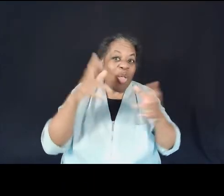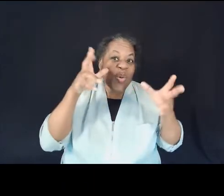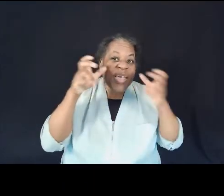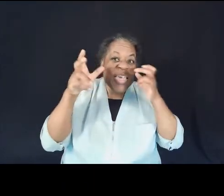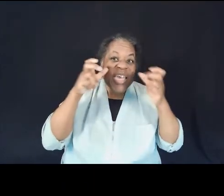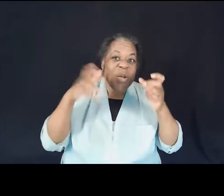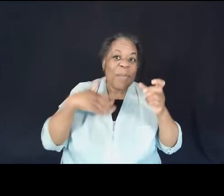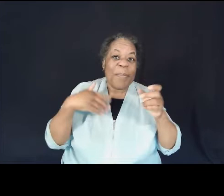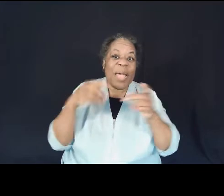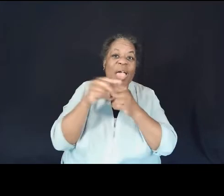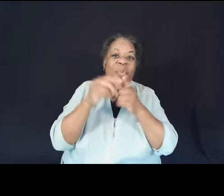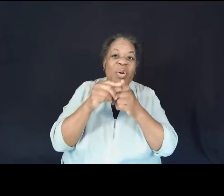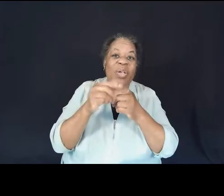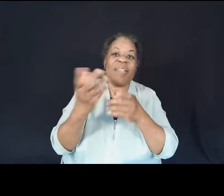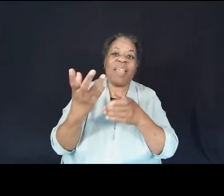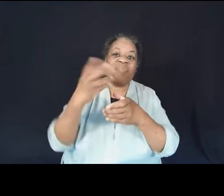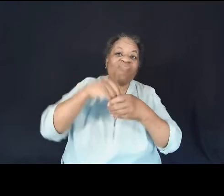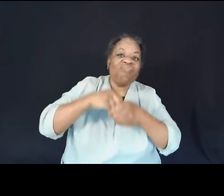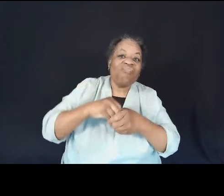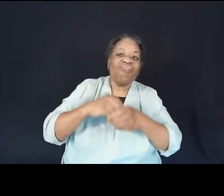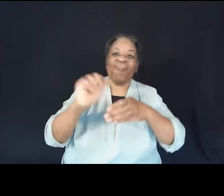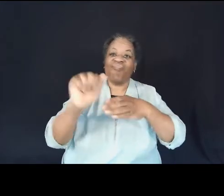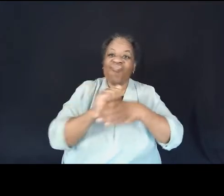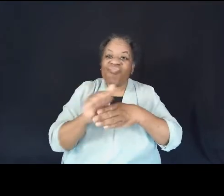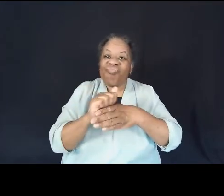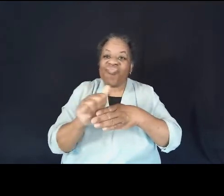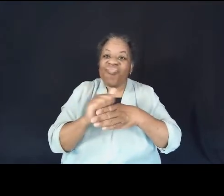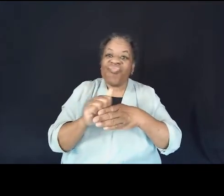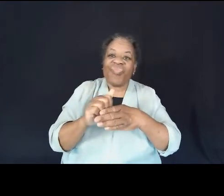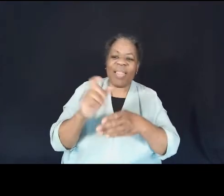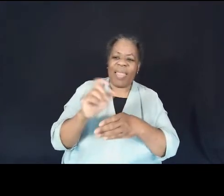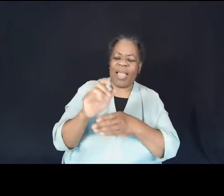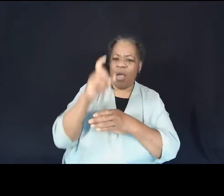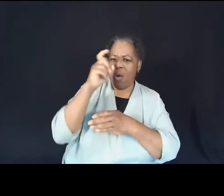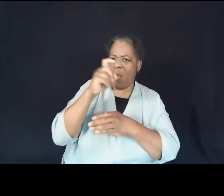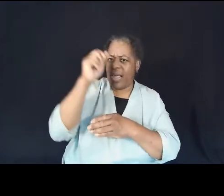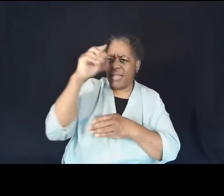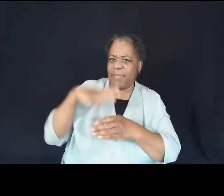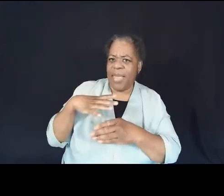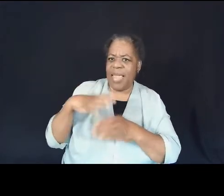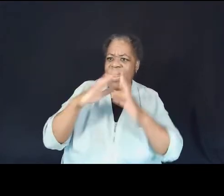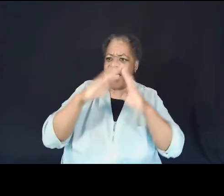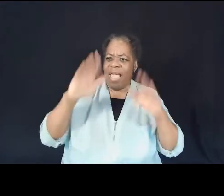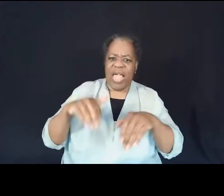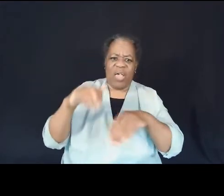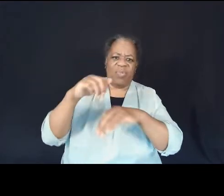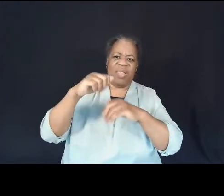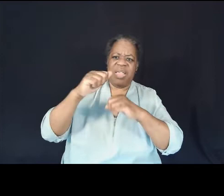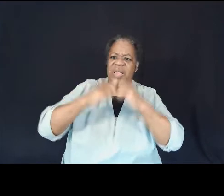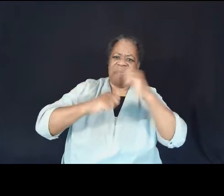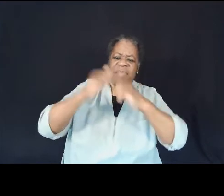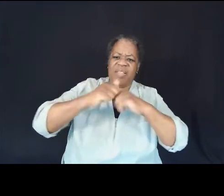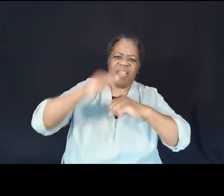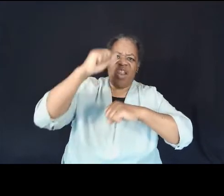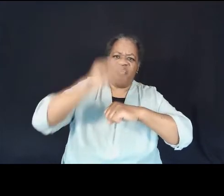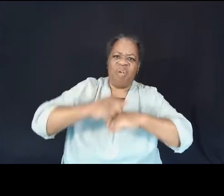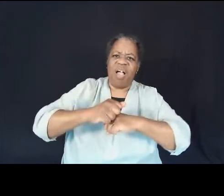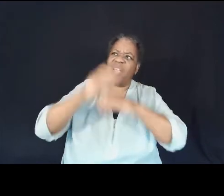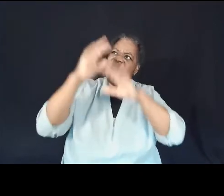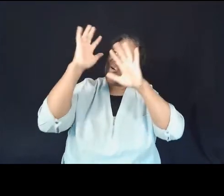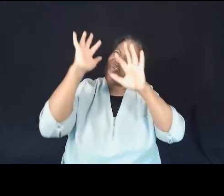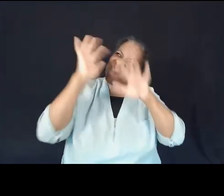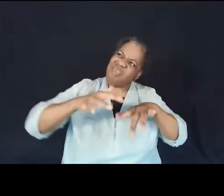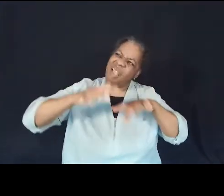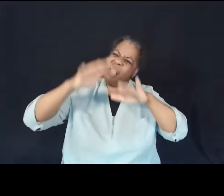them into practice is like a wise man who built his house on the rock. The rain came down, the streams rose, and the winds blew and